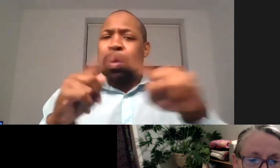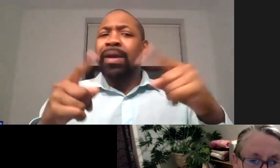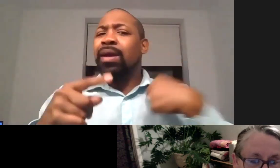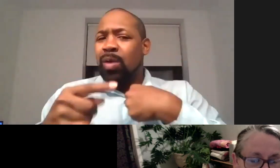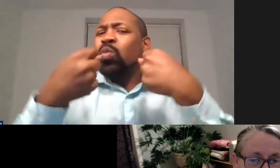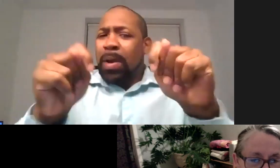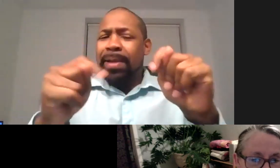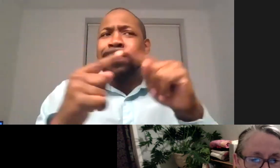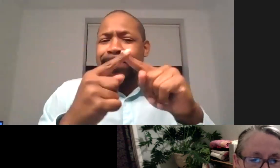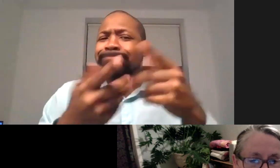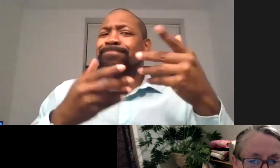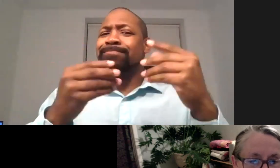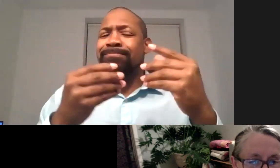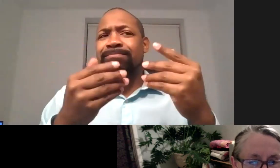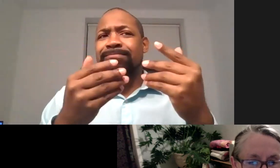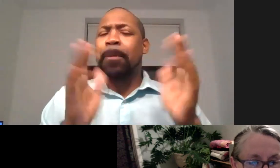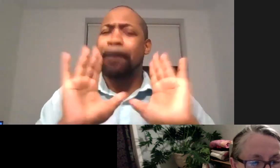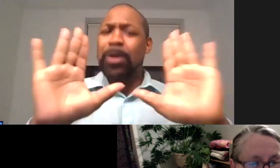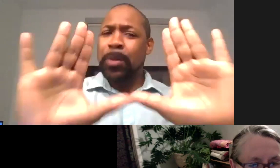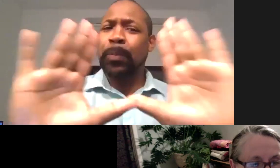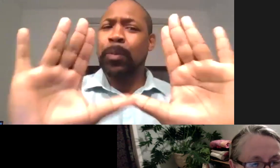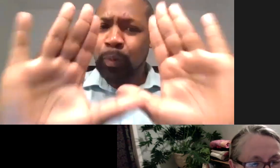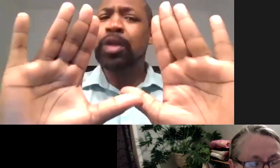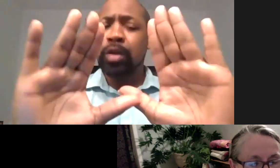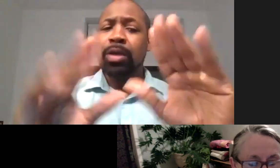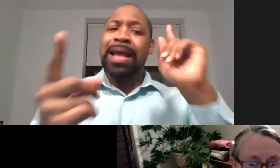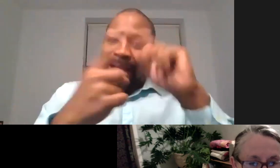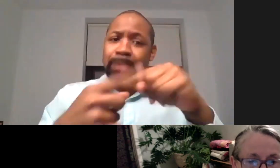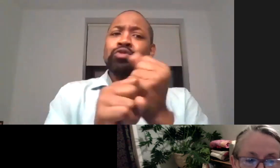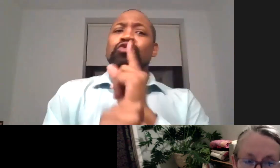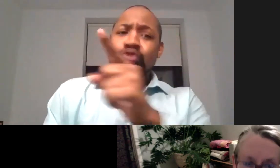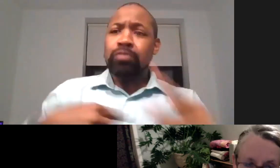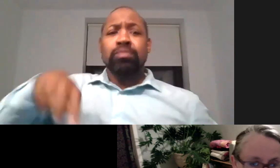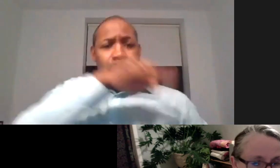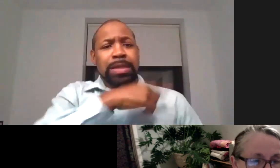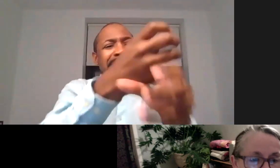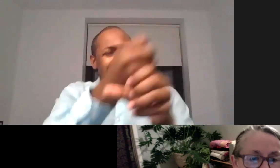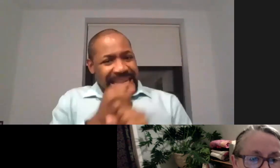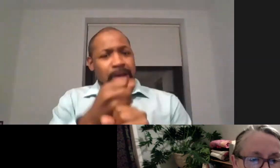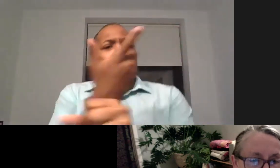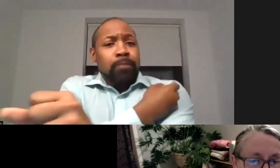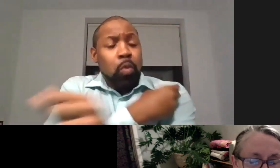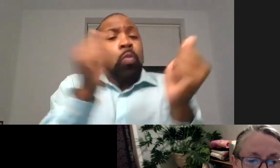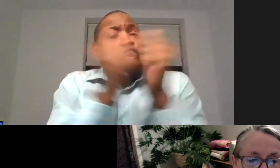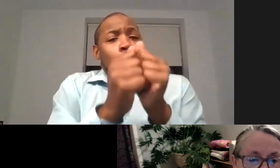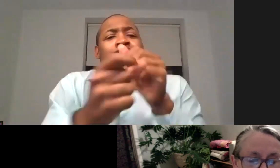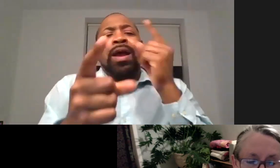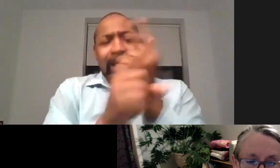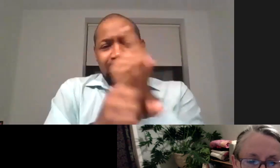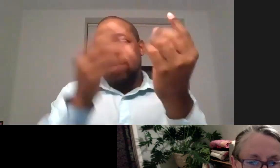to educate people. It's a very difficult situation right now. And I'm pushing hard because